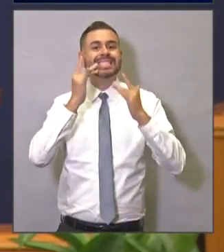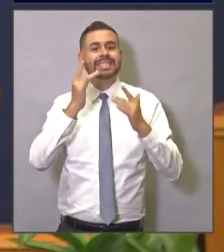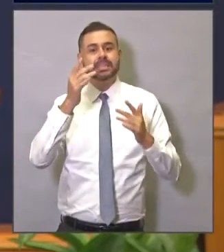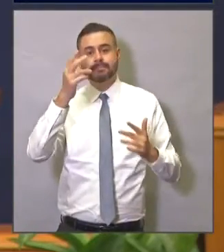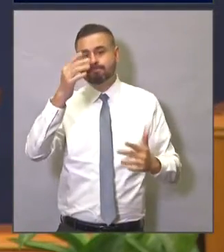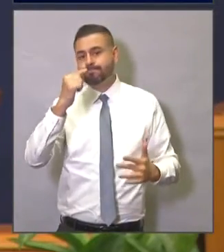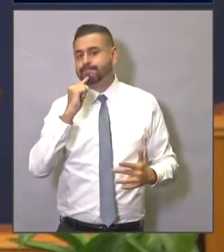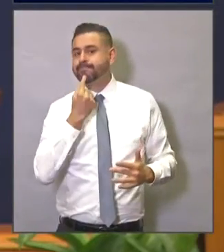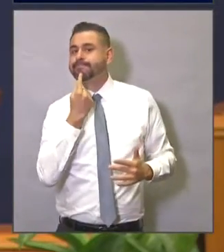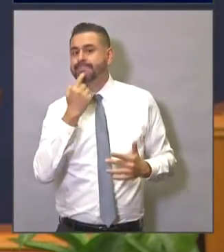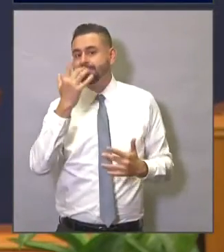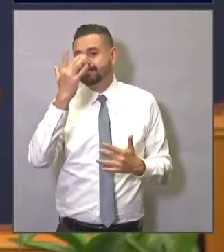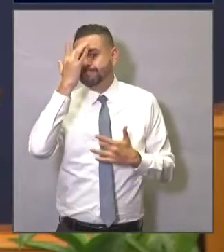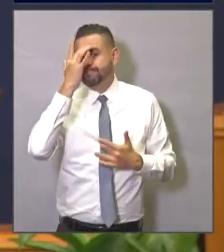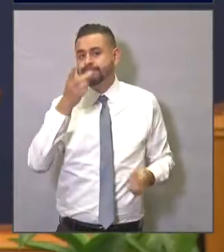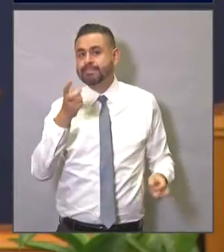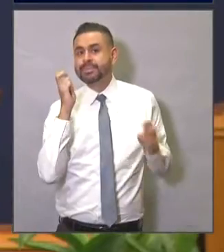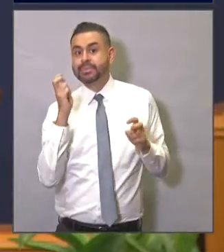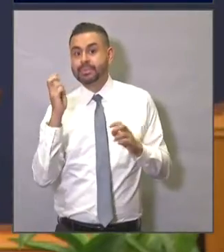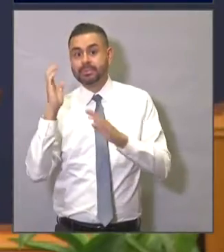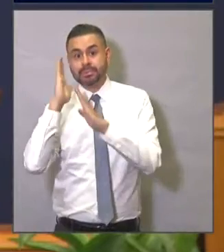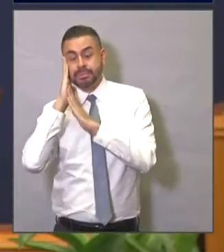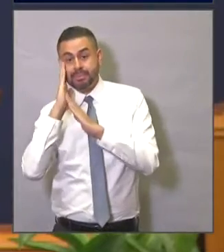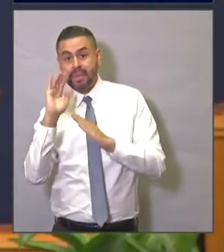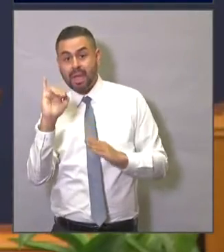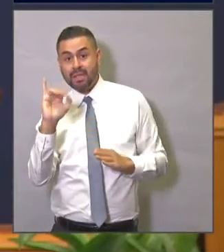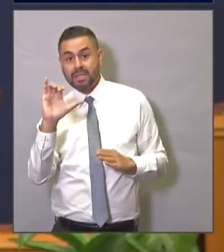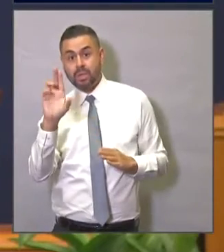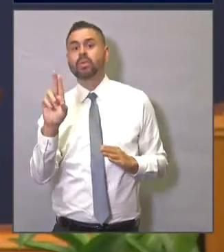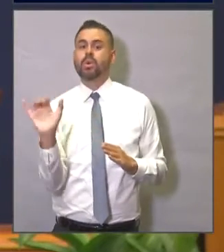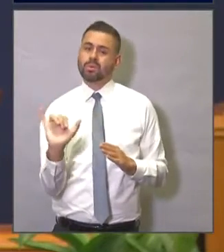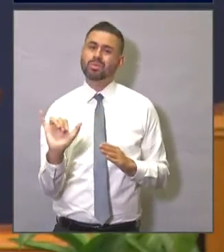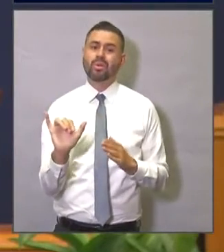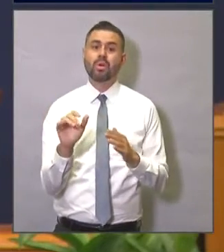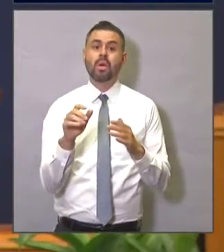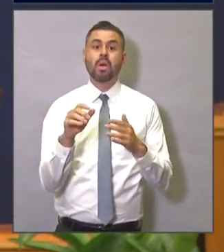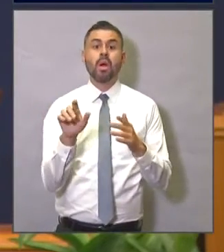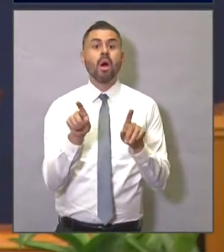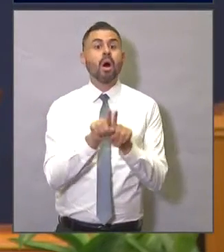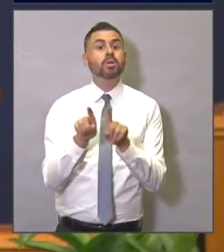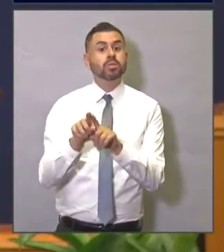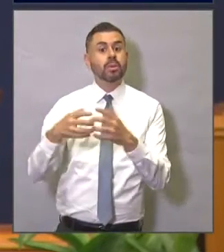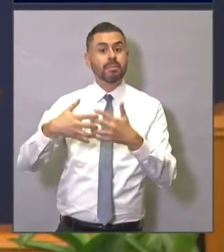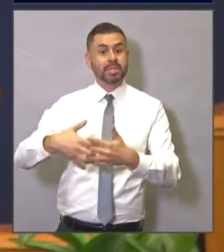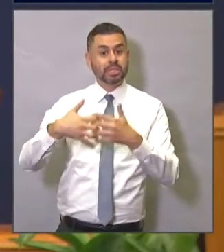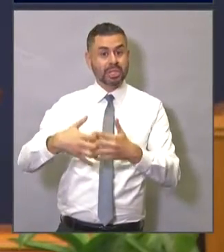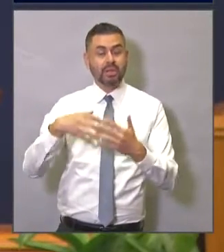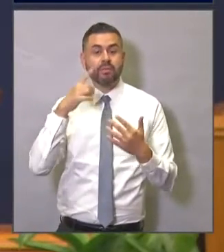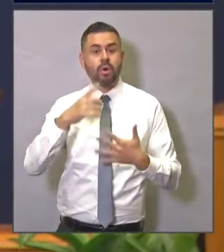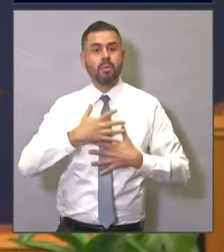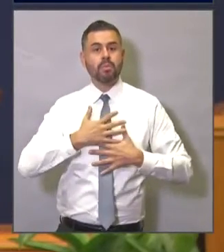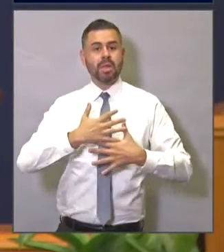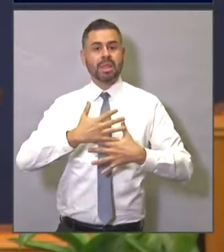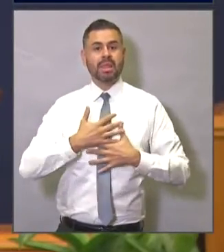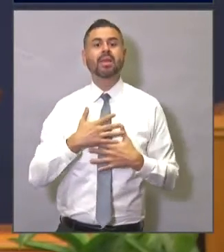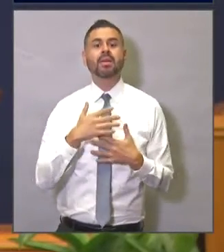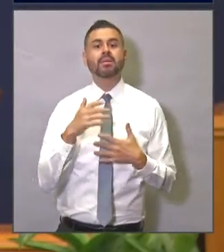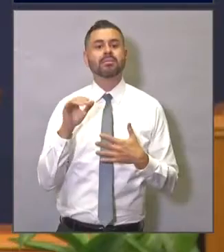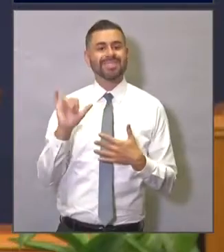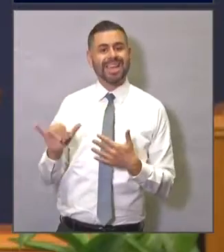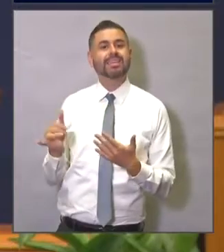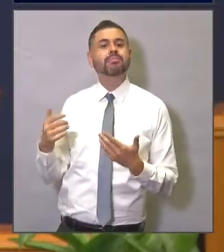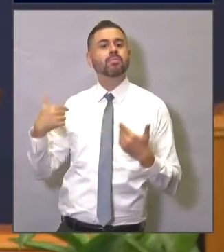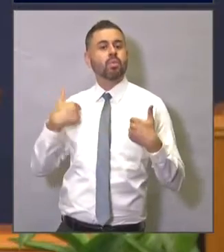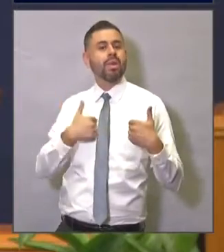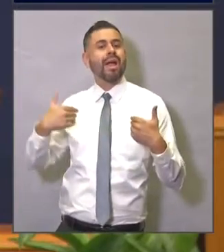or intensive care unit beds. The supply of ventilators is still projected to be fine. This is both because we have a